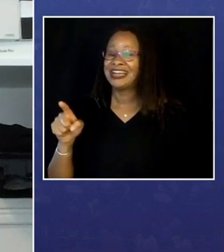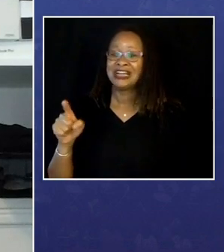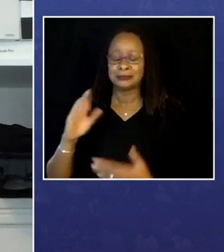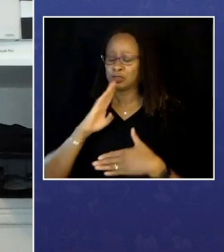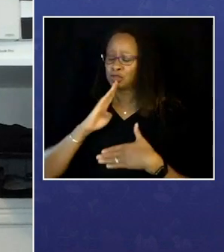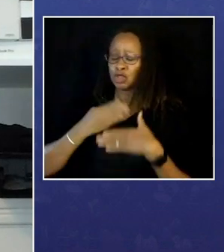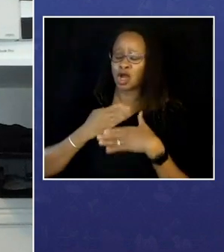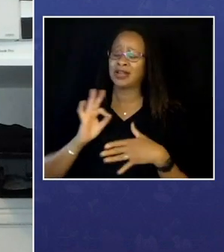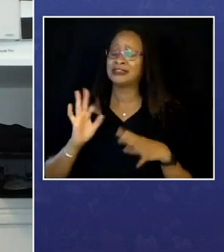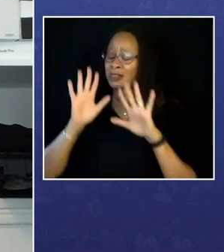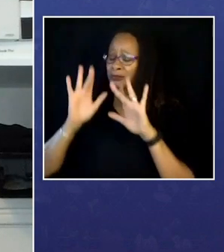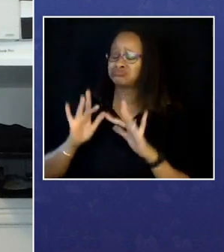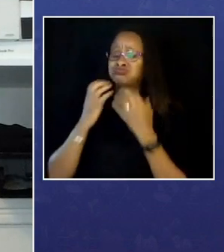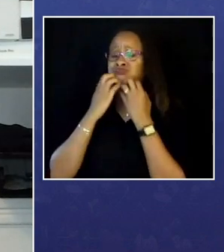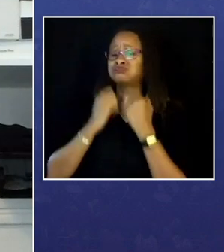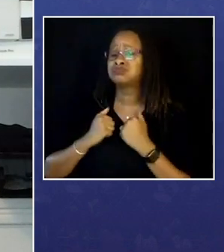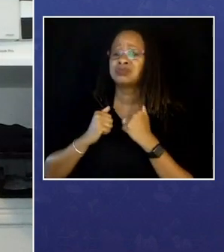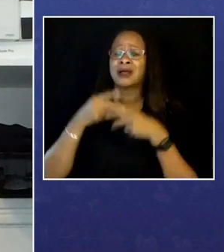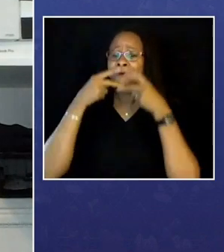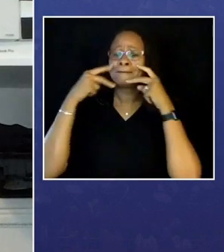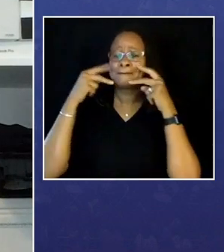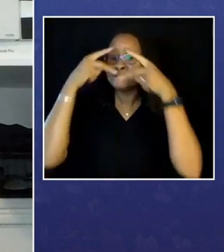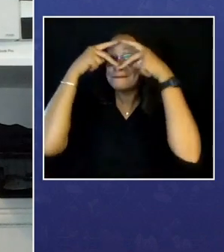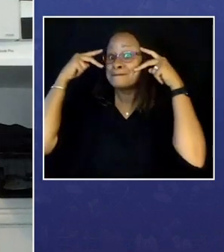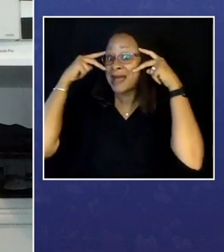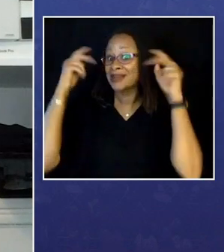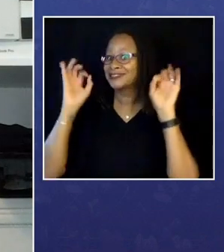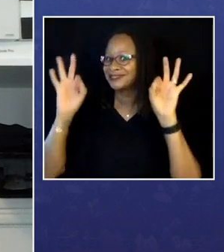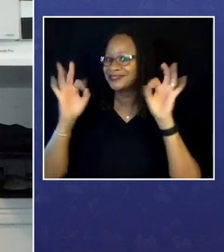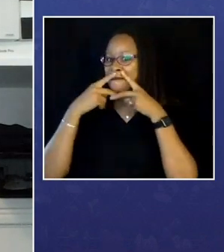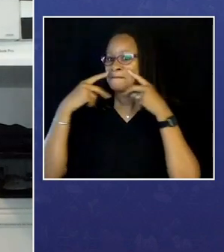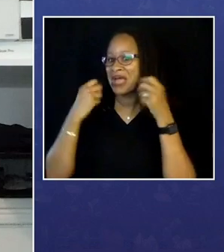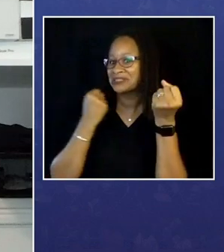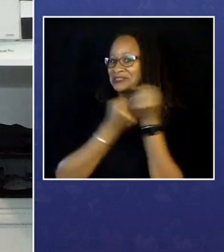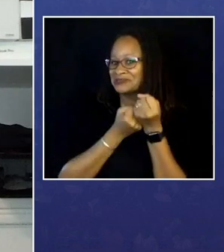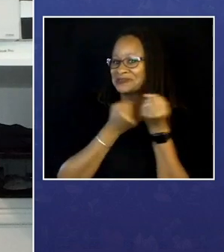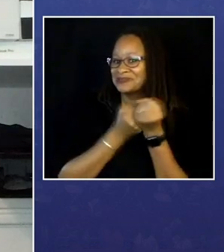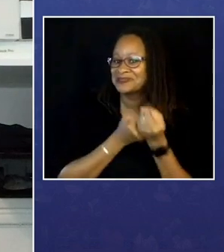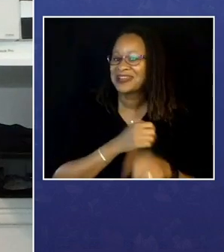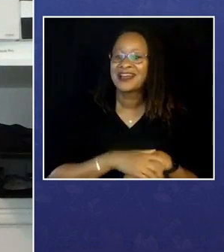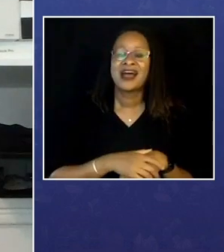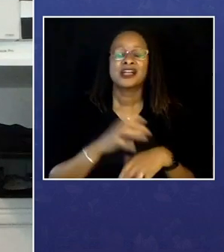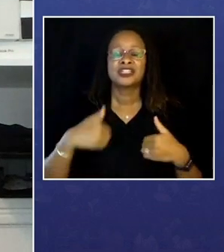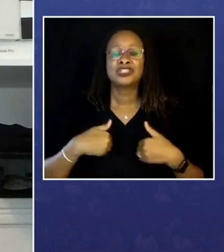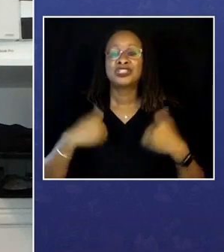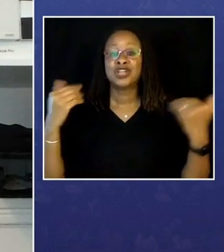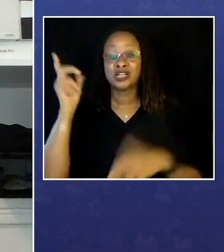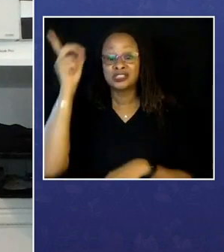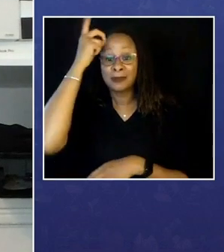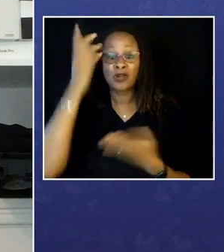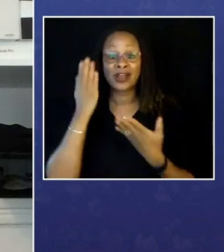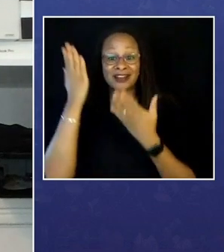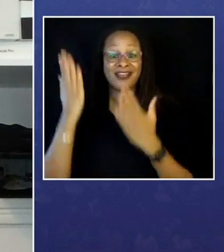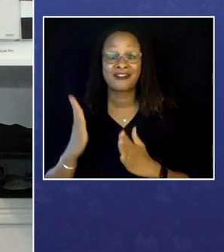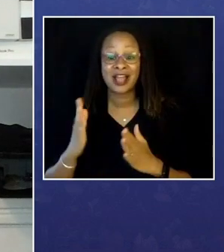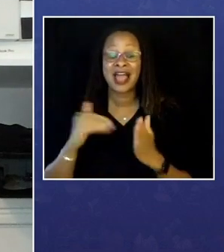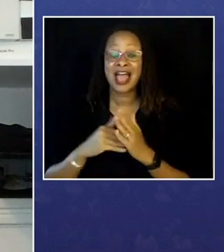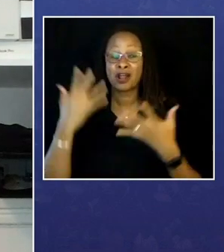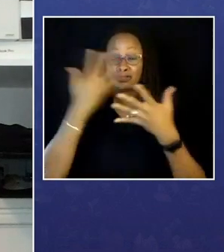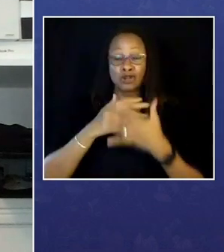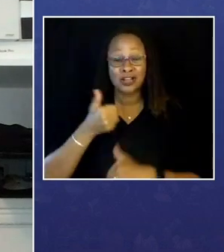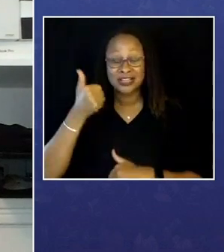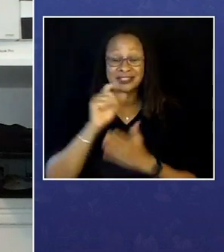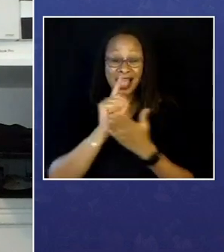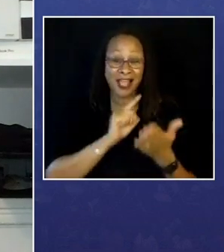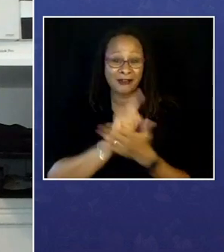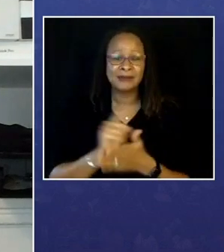Veep, the mask crusader and crusader for masks, was a young Democratic nominee at our darkest hour,